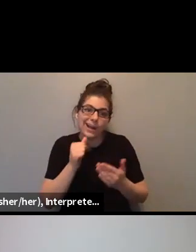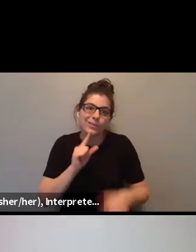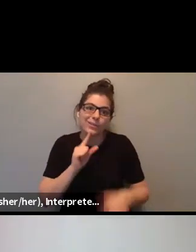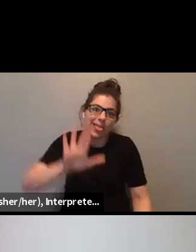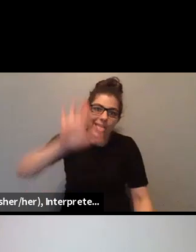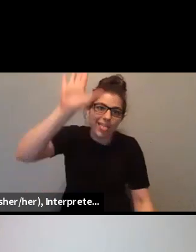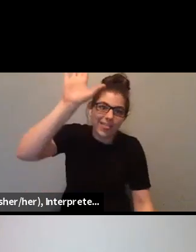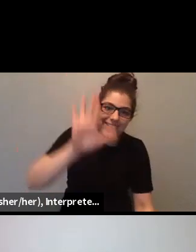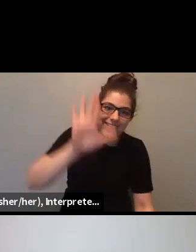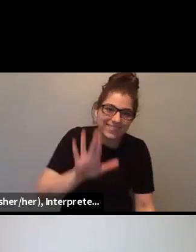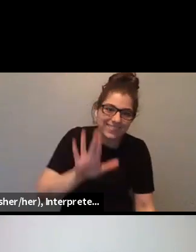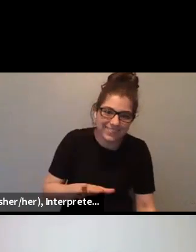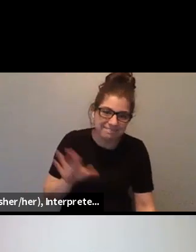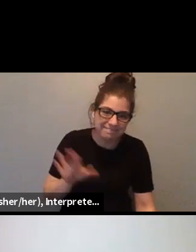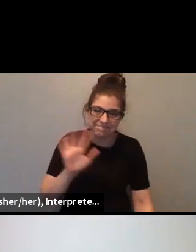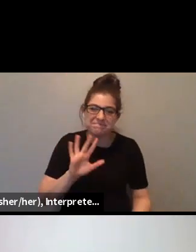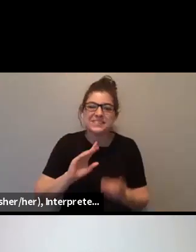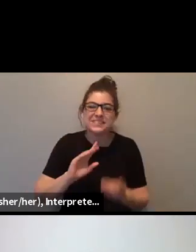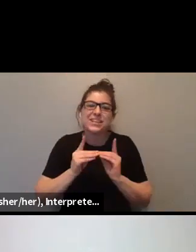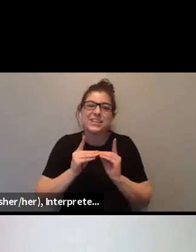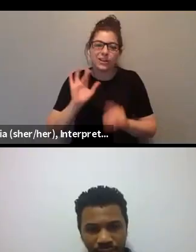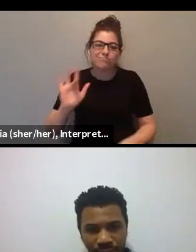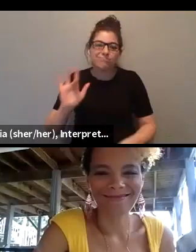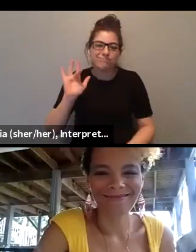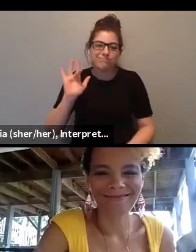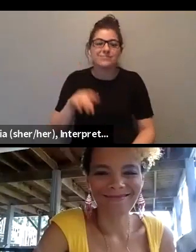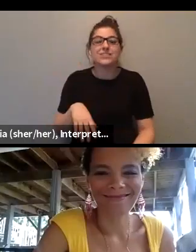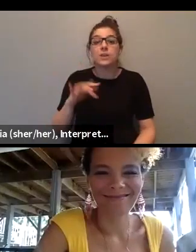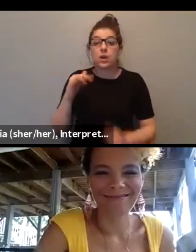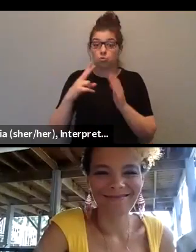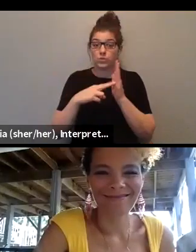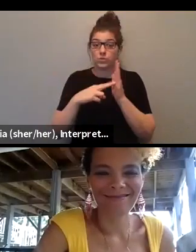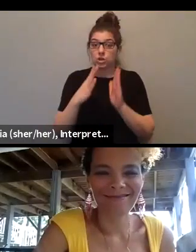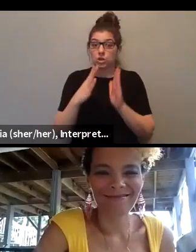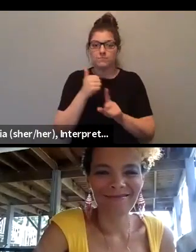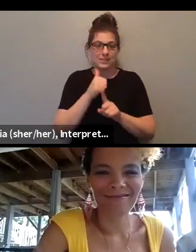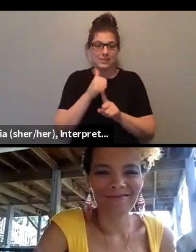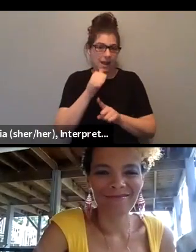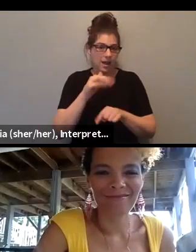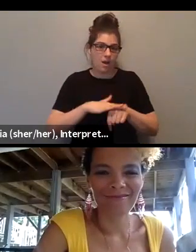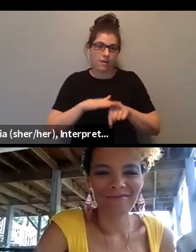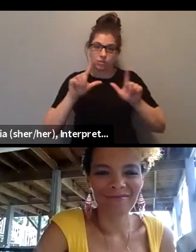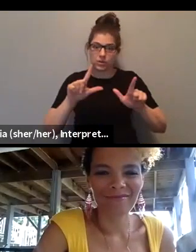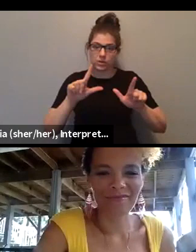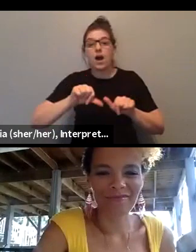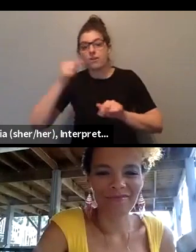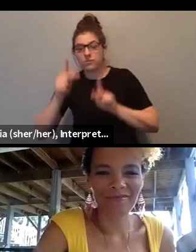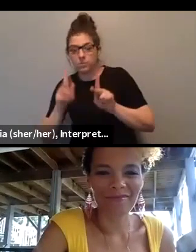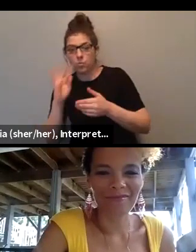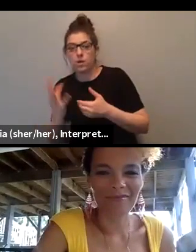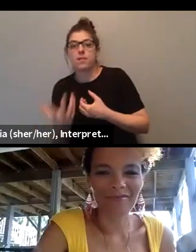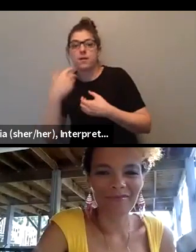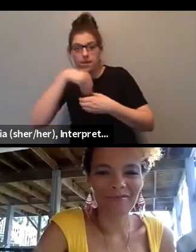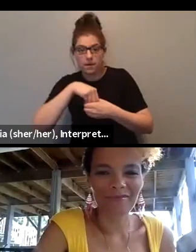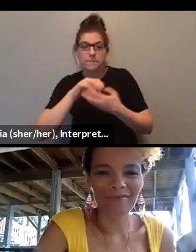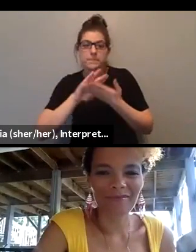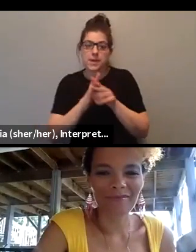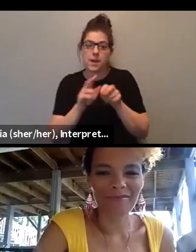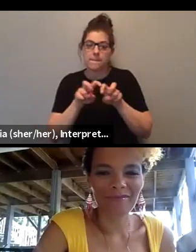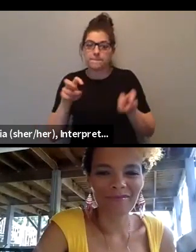So now the readers will not be on the screen and the other folks will become panelists.